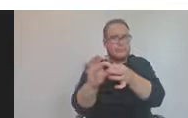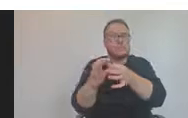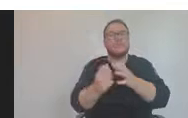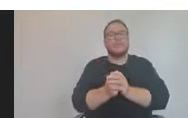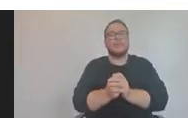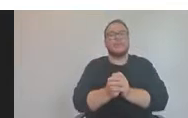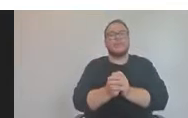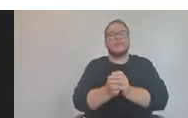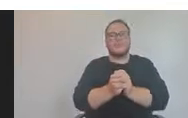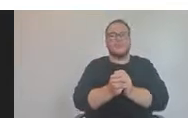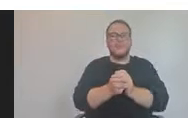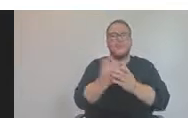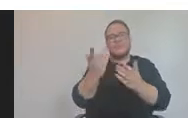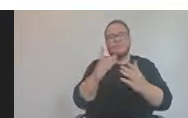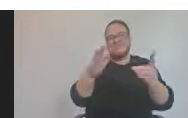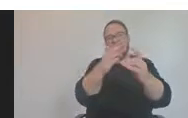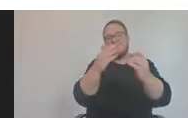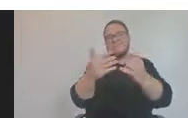2022.